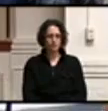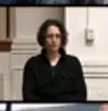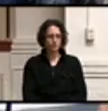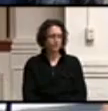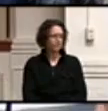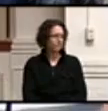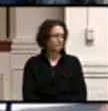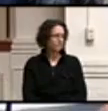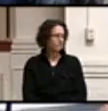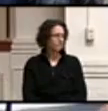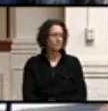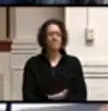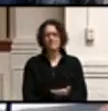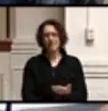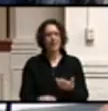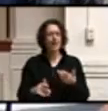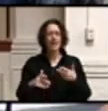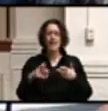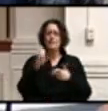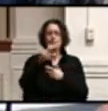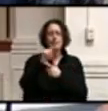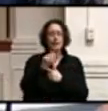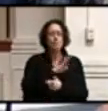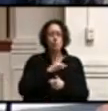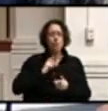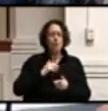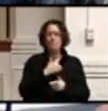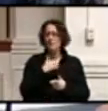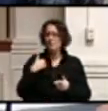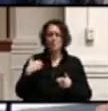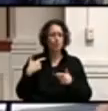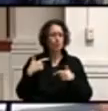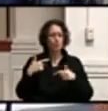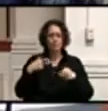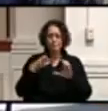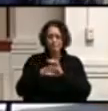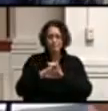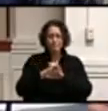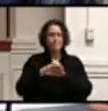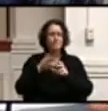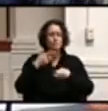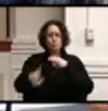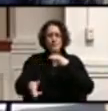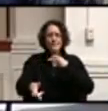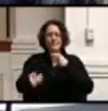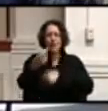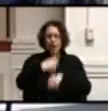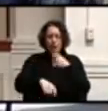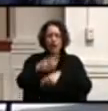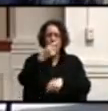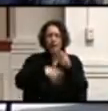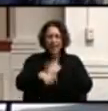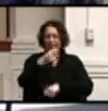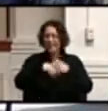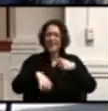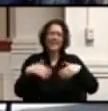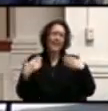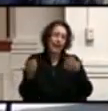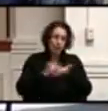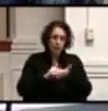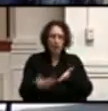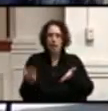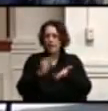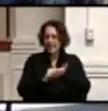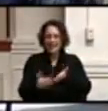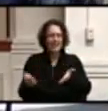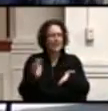are so transitory in a way, and that, you know, you all have done your work for many years and had